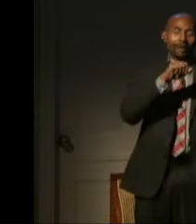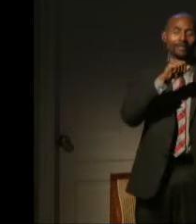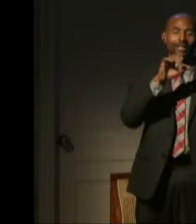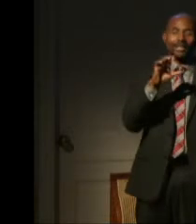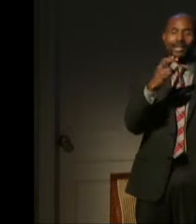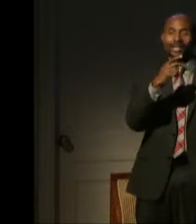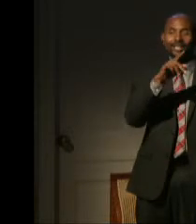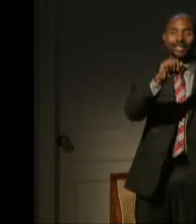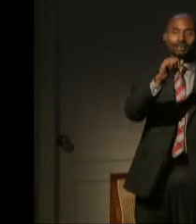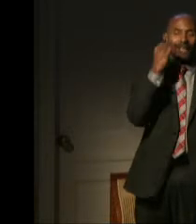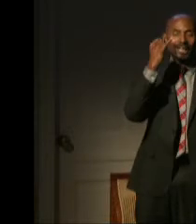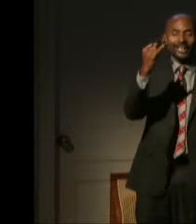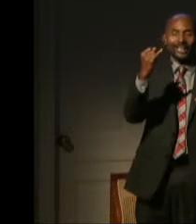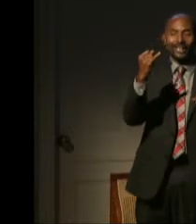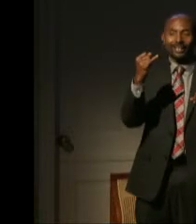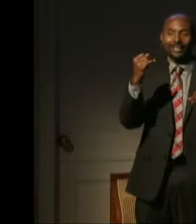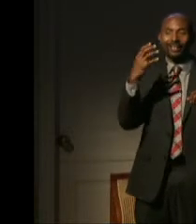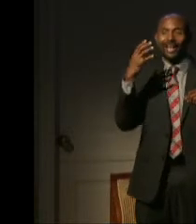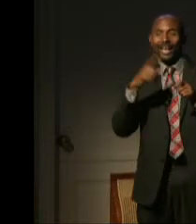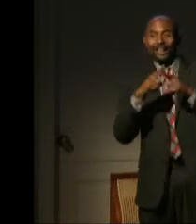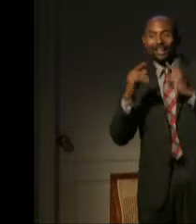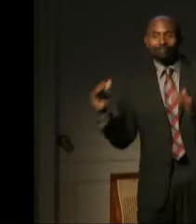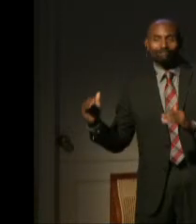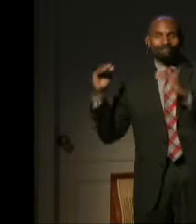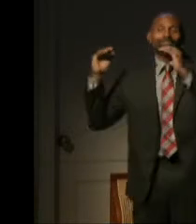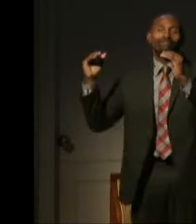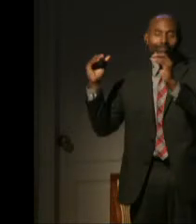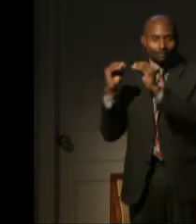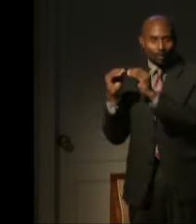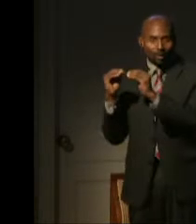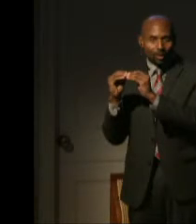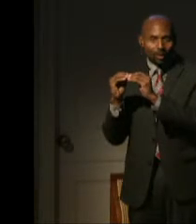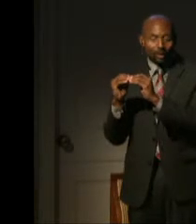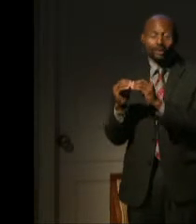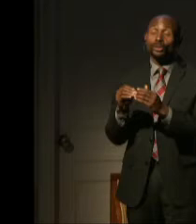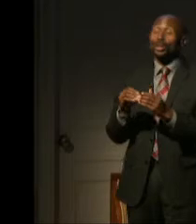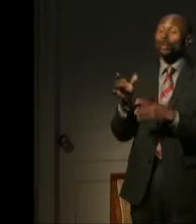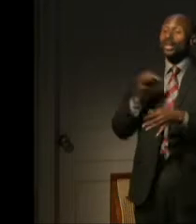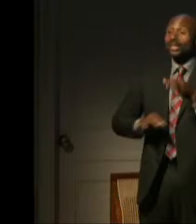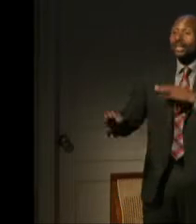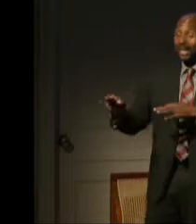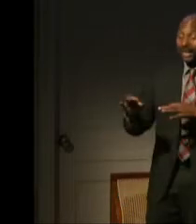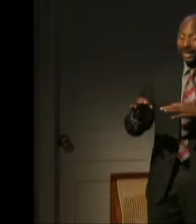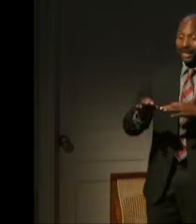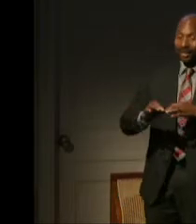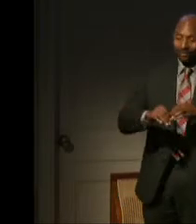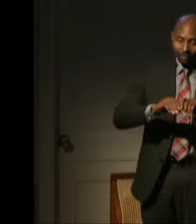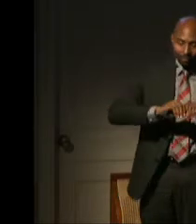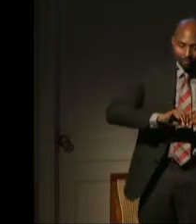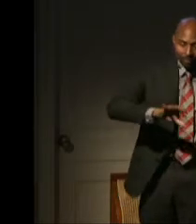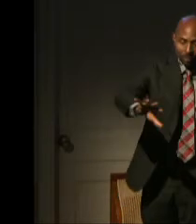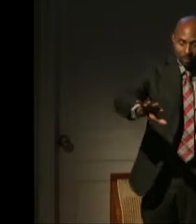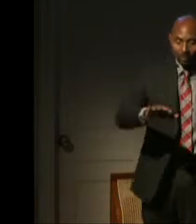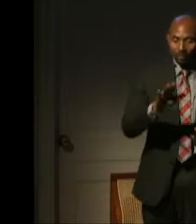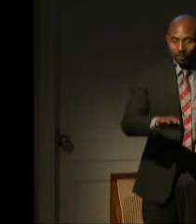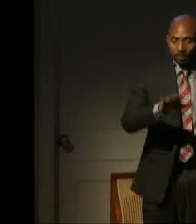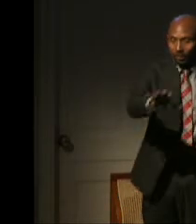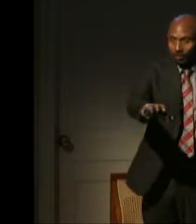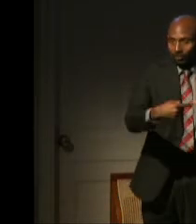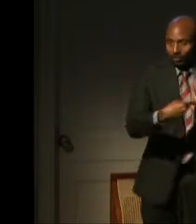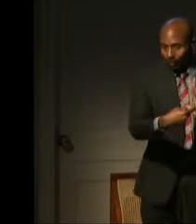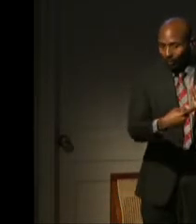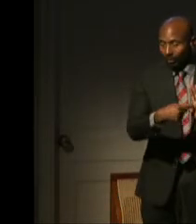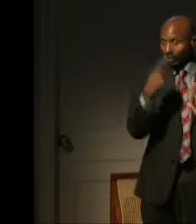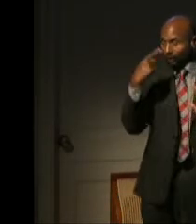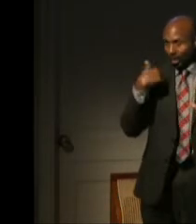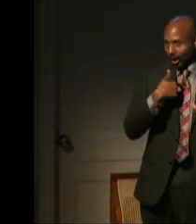level. So instead of laying out the collection before us with